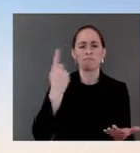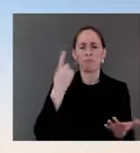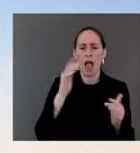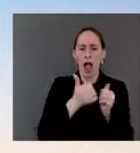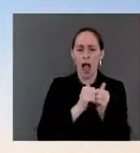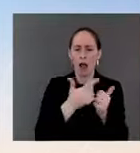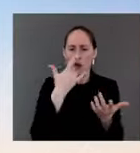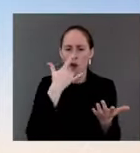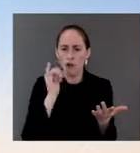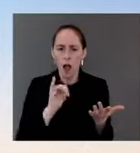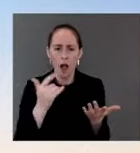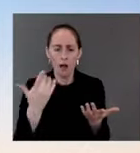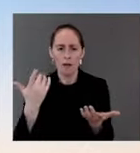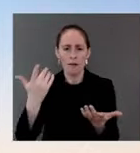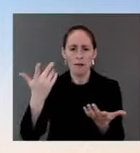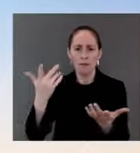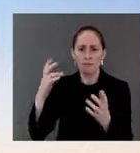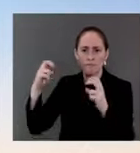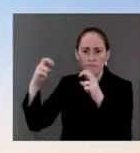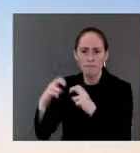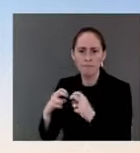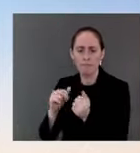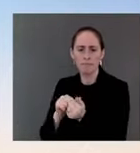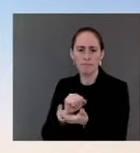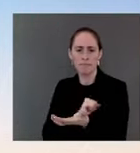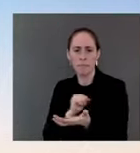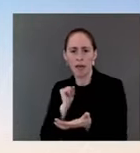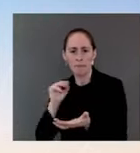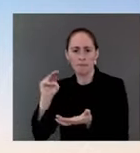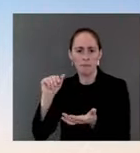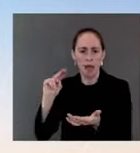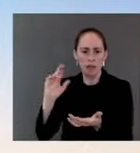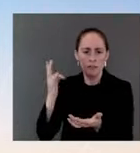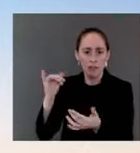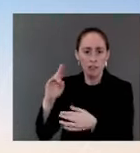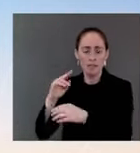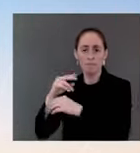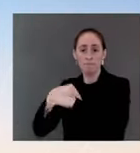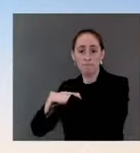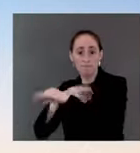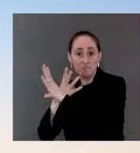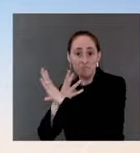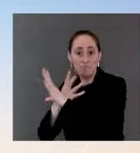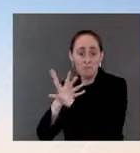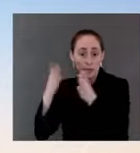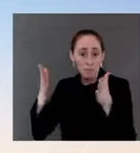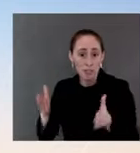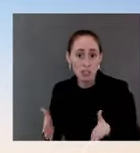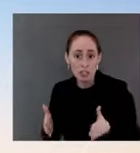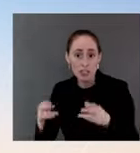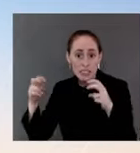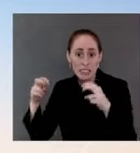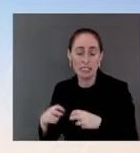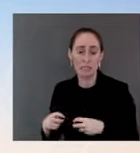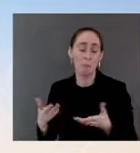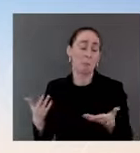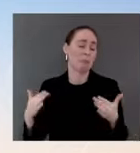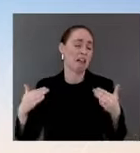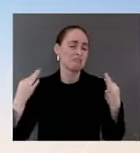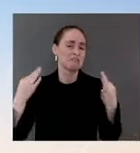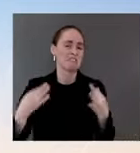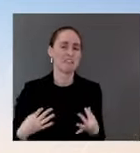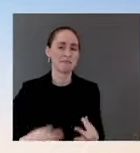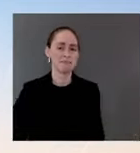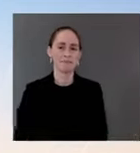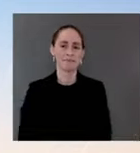was echoing what the president said just a few minutes ago. And then on Assange, the High Court issued its ruling in part because of